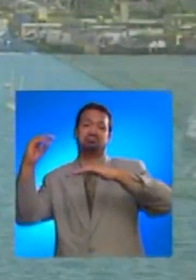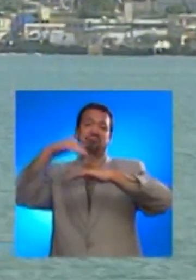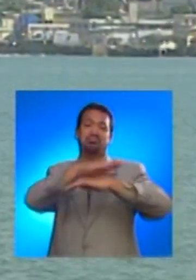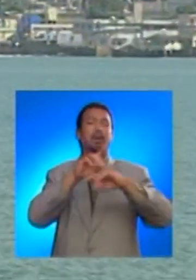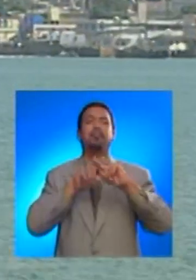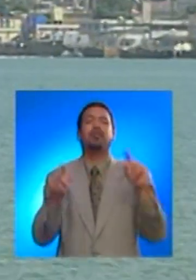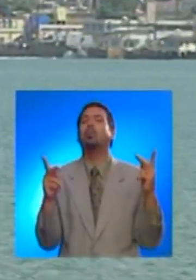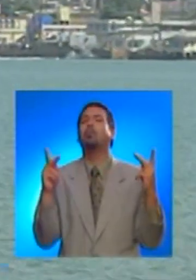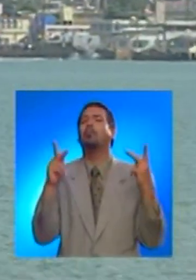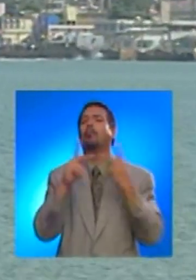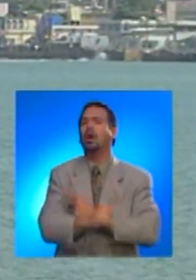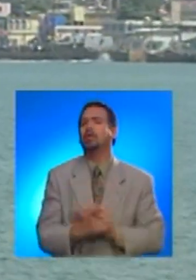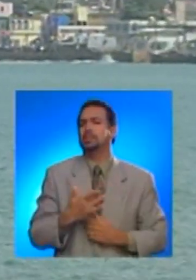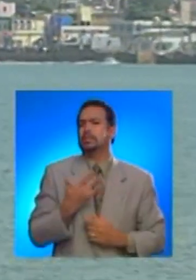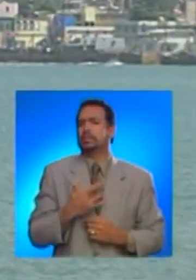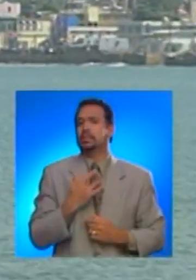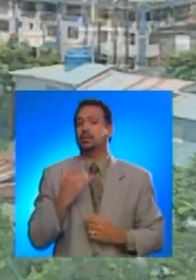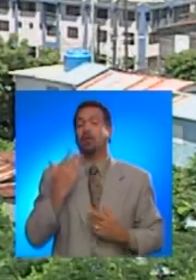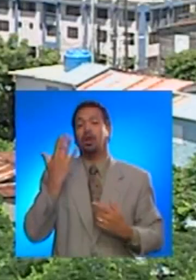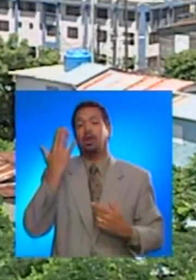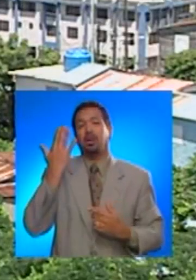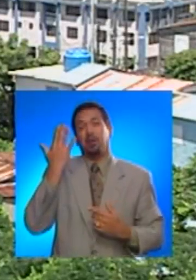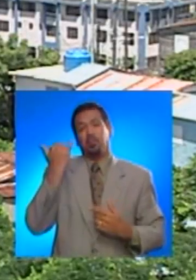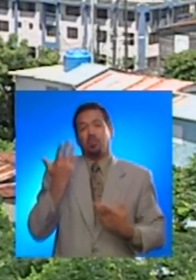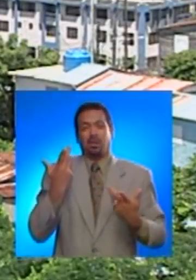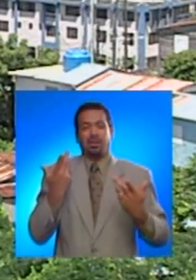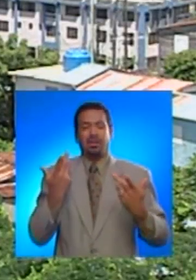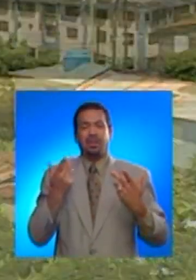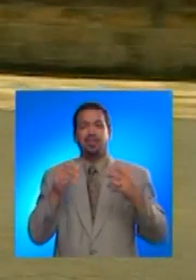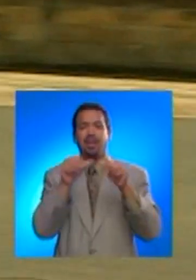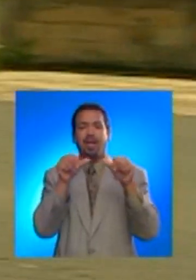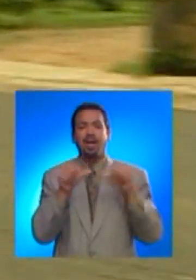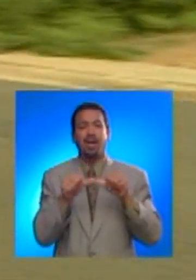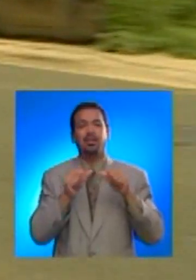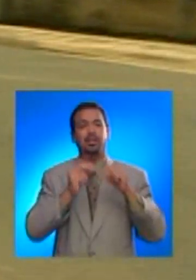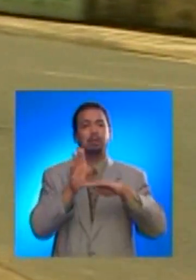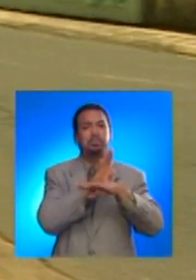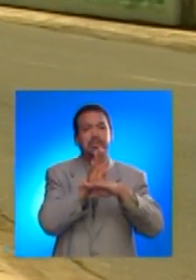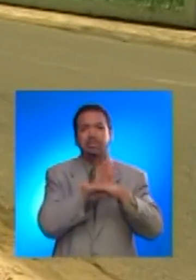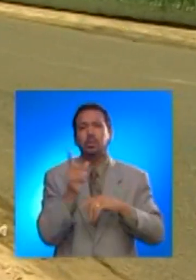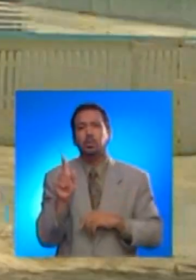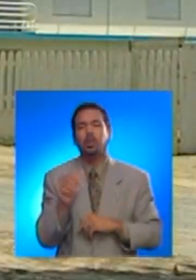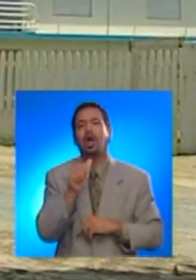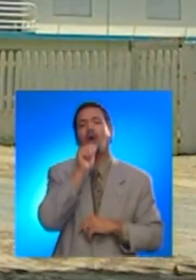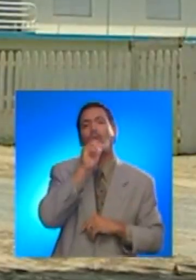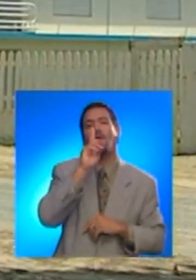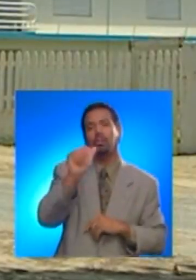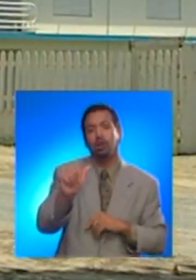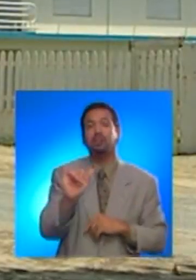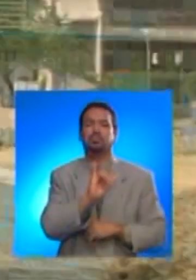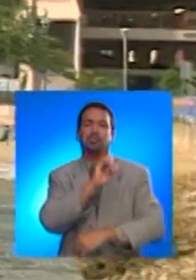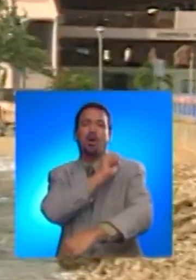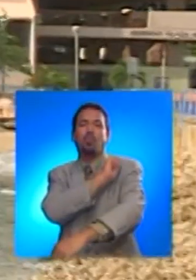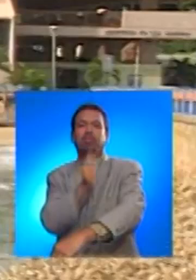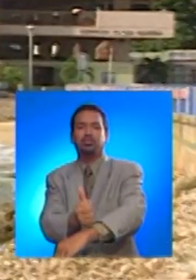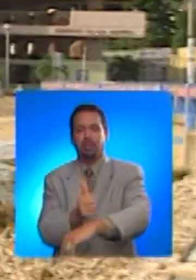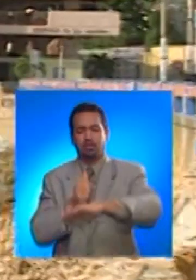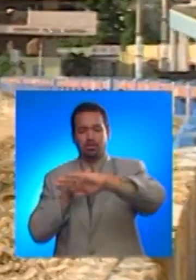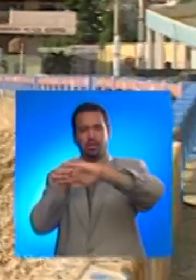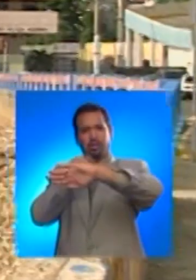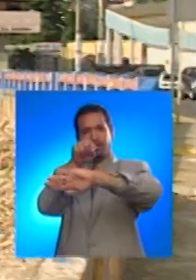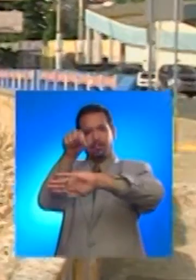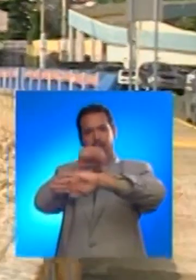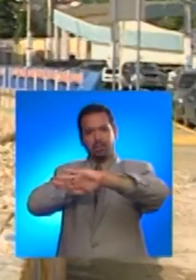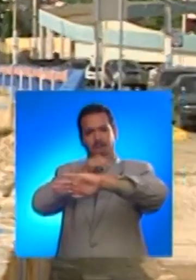the areas of greatest risk are Aguada, Aguadilla, and Mayagüez, because of all the urban development along the coastline.